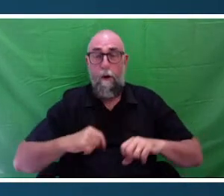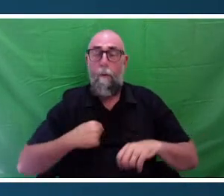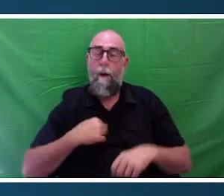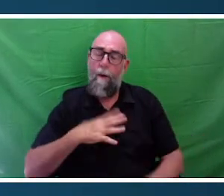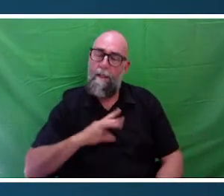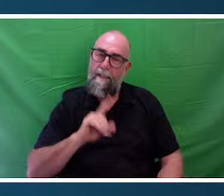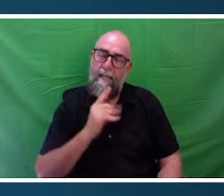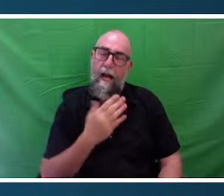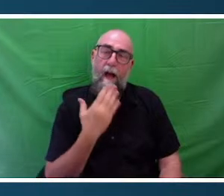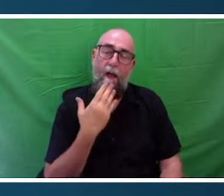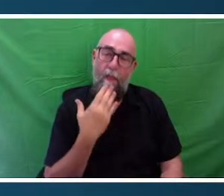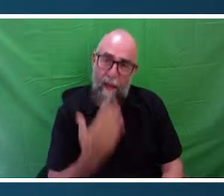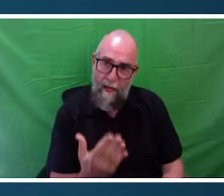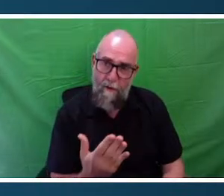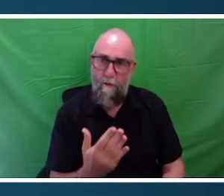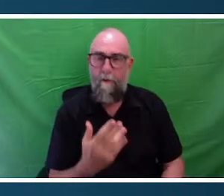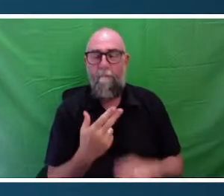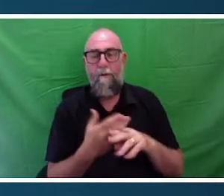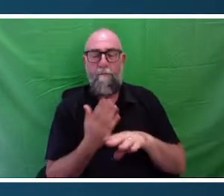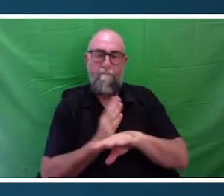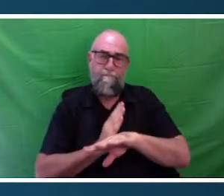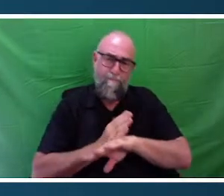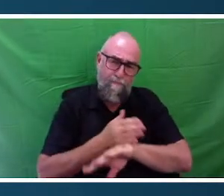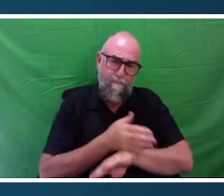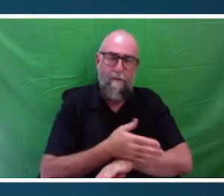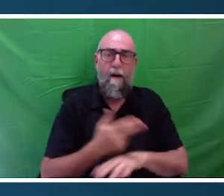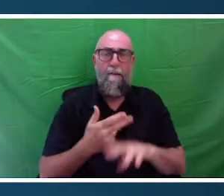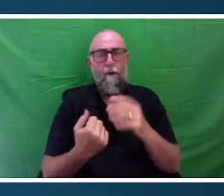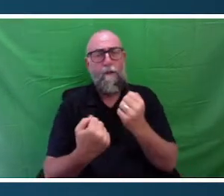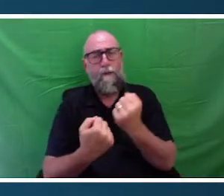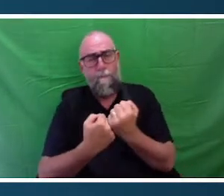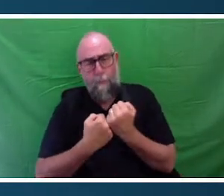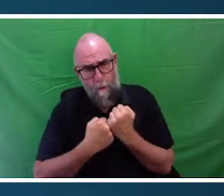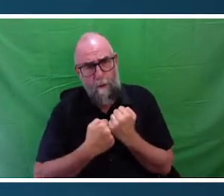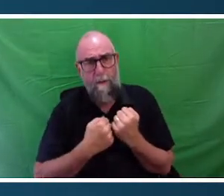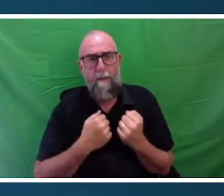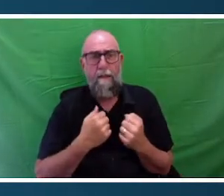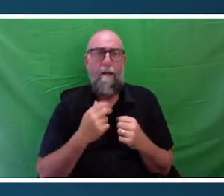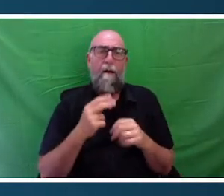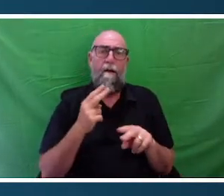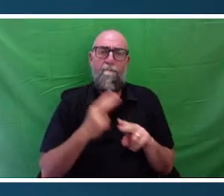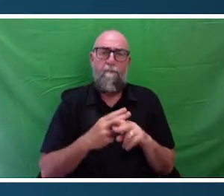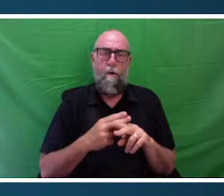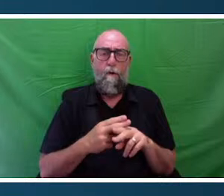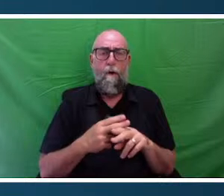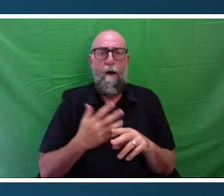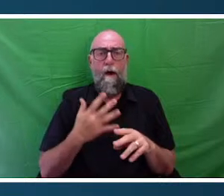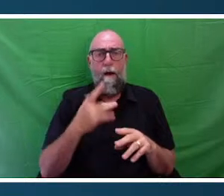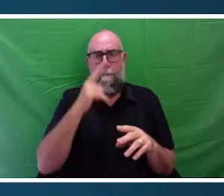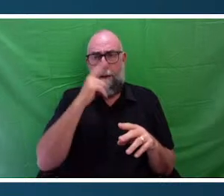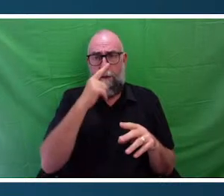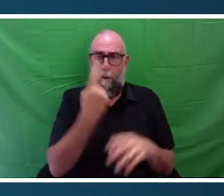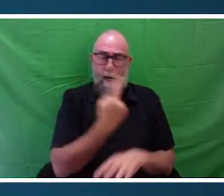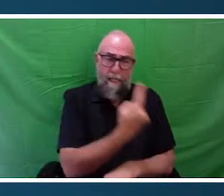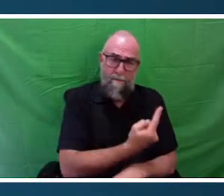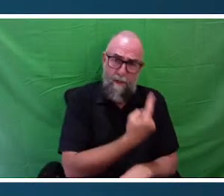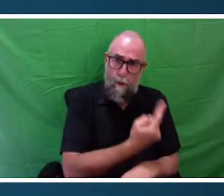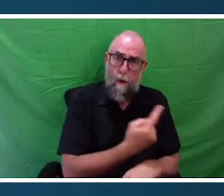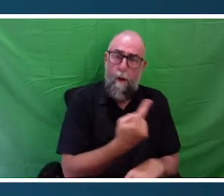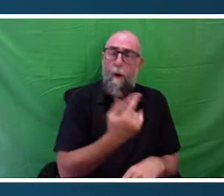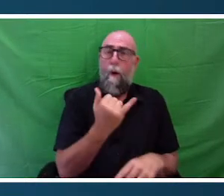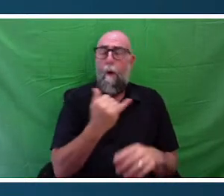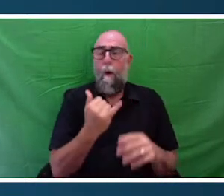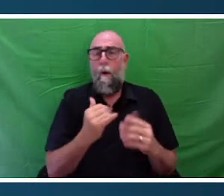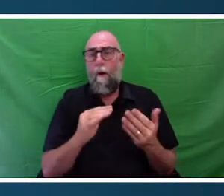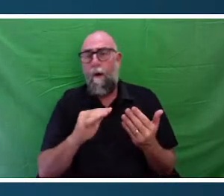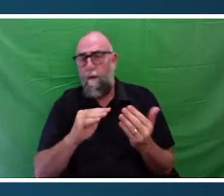time, effort, patience, and support from a large number of individuals and entities who has made this survey and this